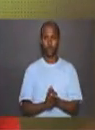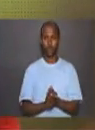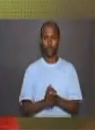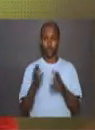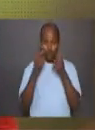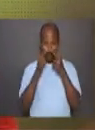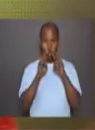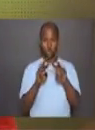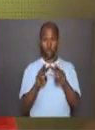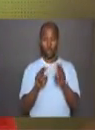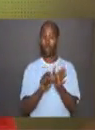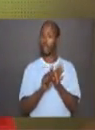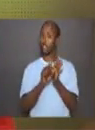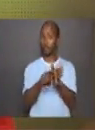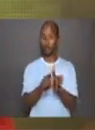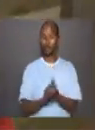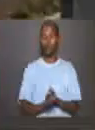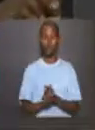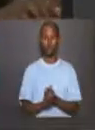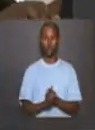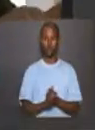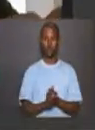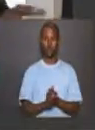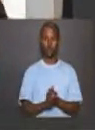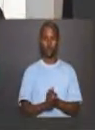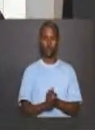Let us look at an example, students.